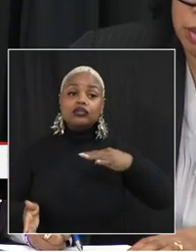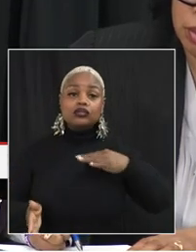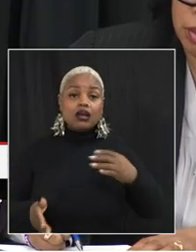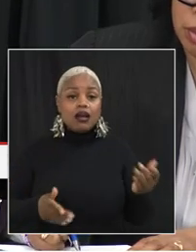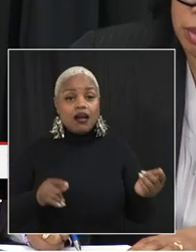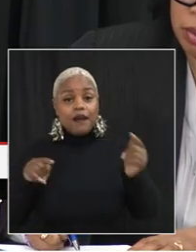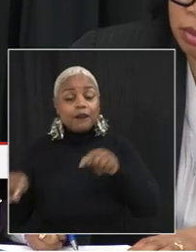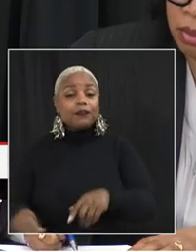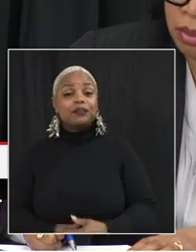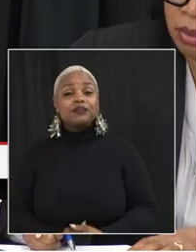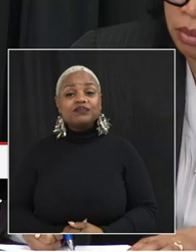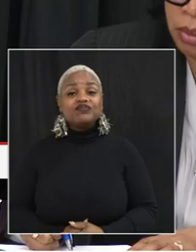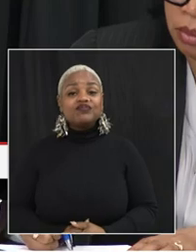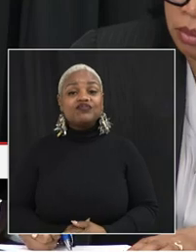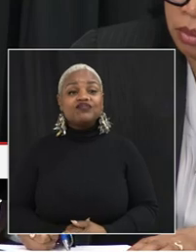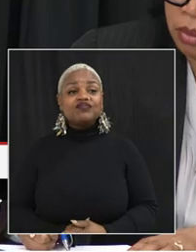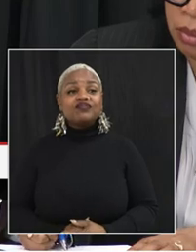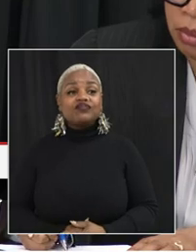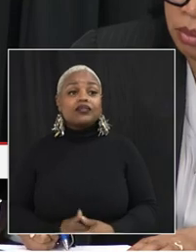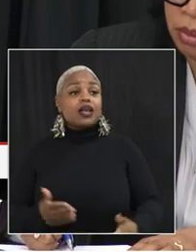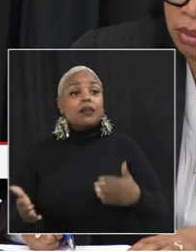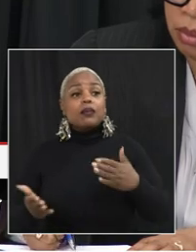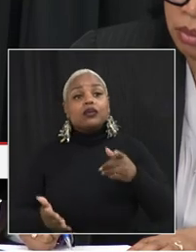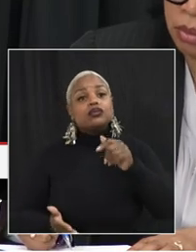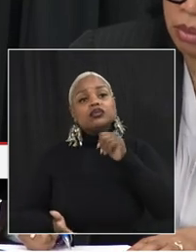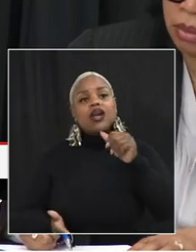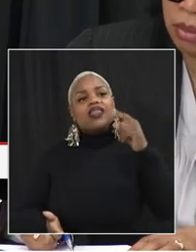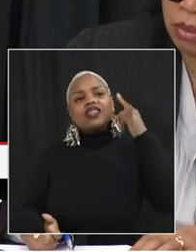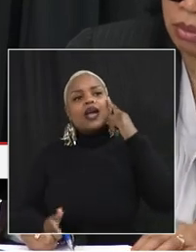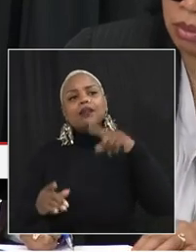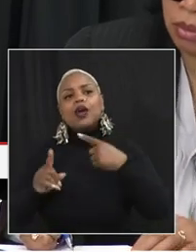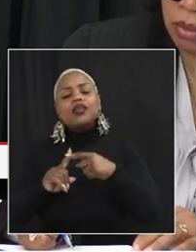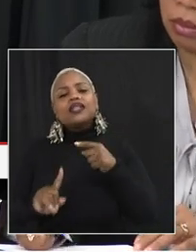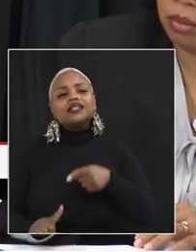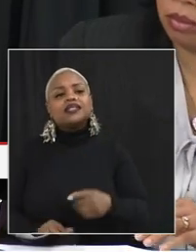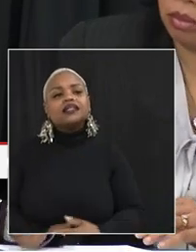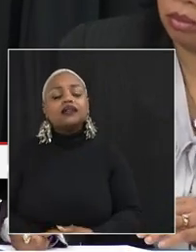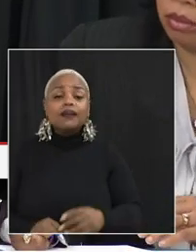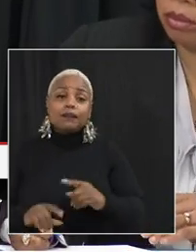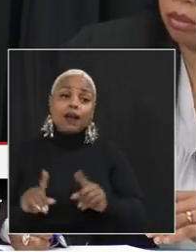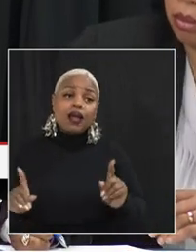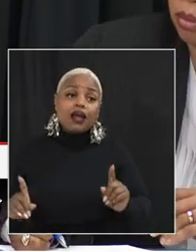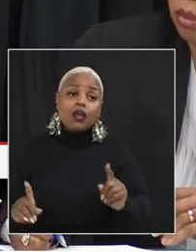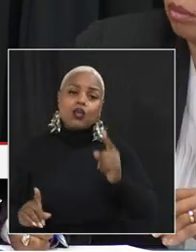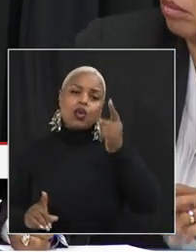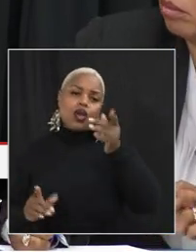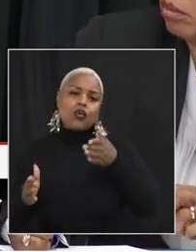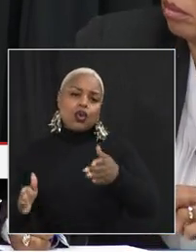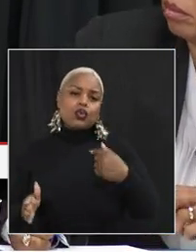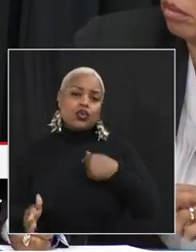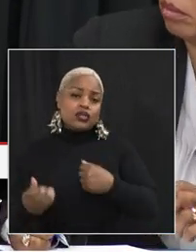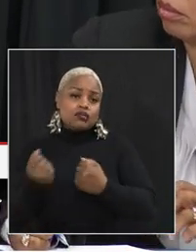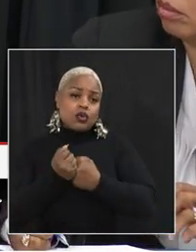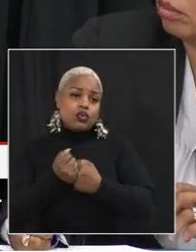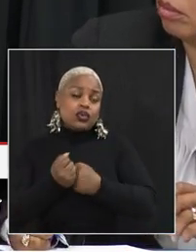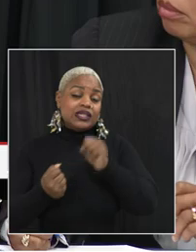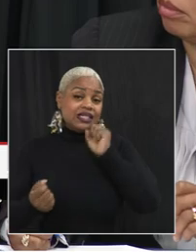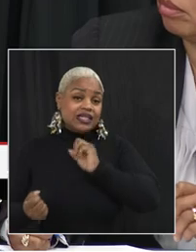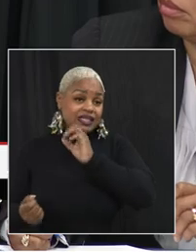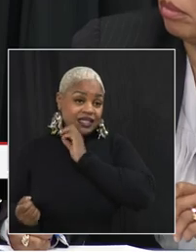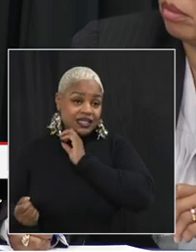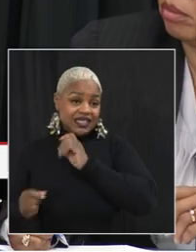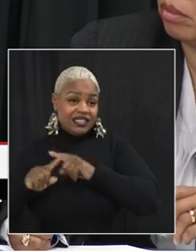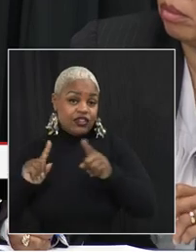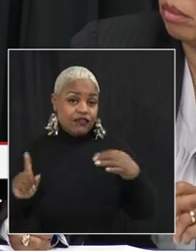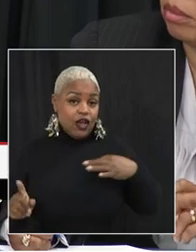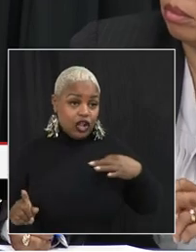We have, you may not even think about this, but one way that we're supporting our seniors is in a volunteer activity. So